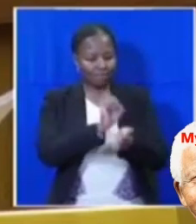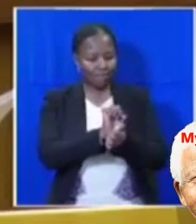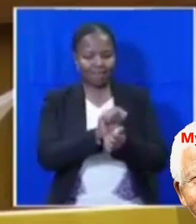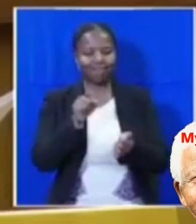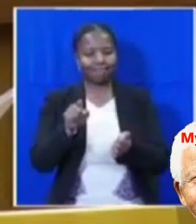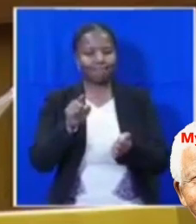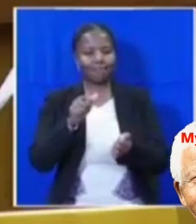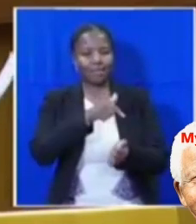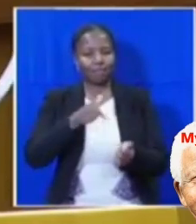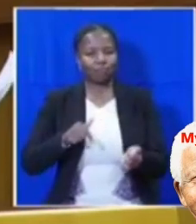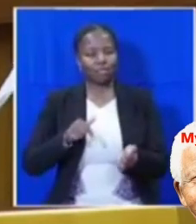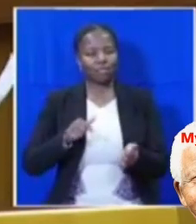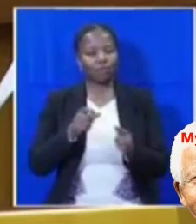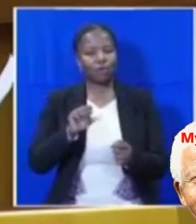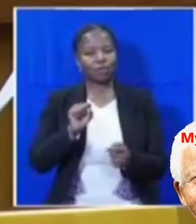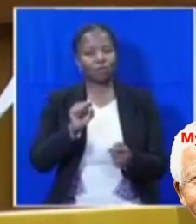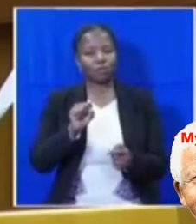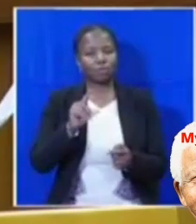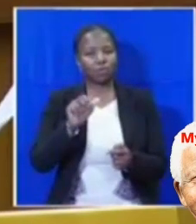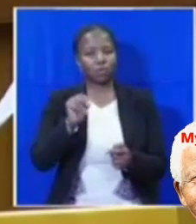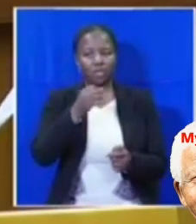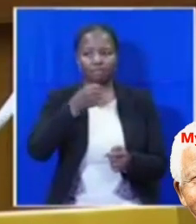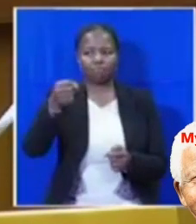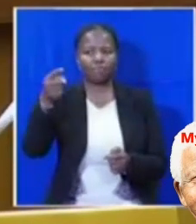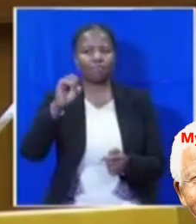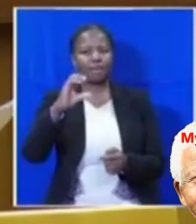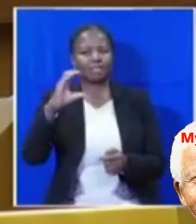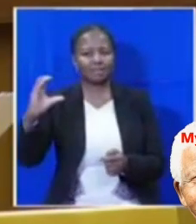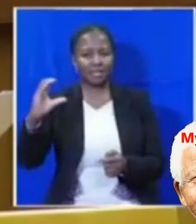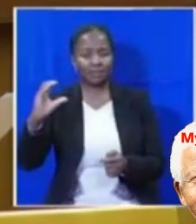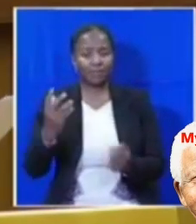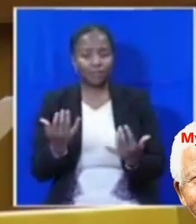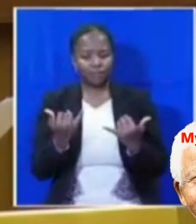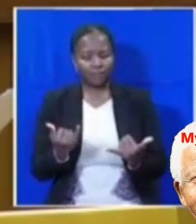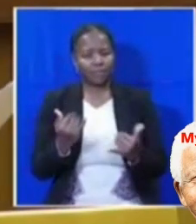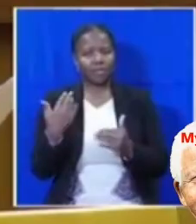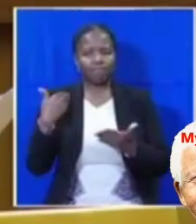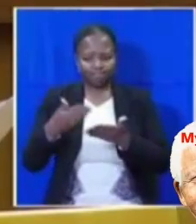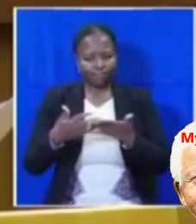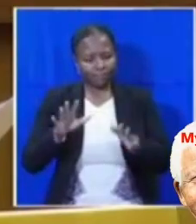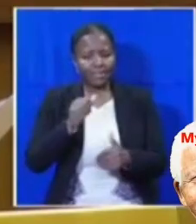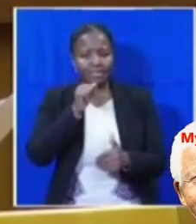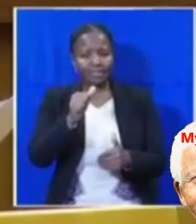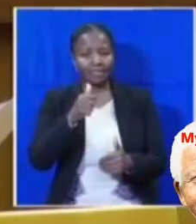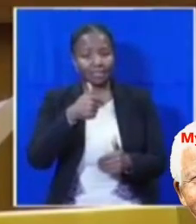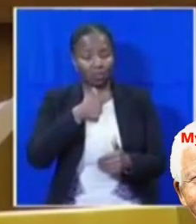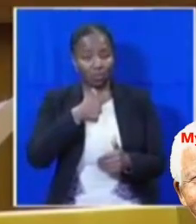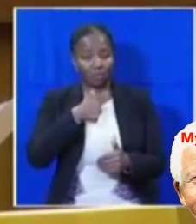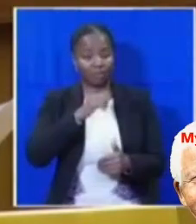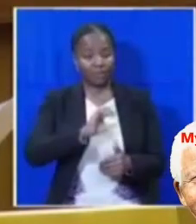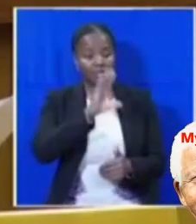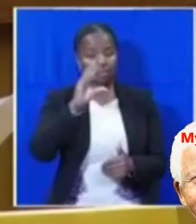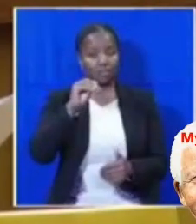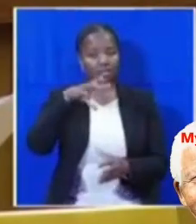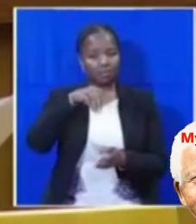al-Bashir inoperable. We have consistently stated that South Africa's obligation to the African Union and therefore